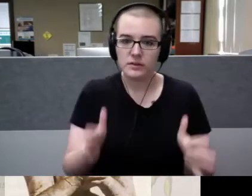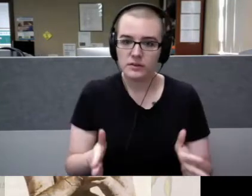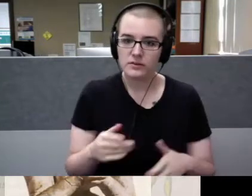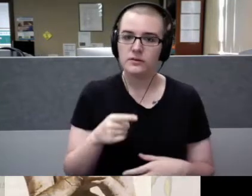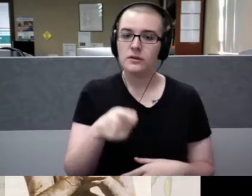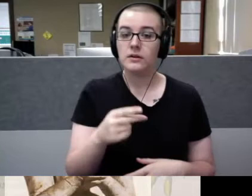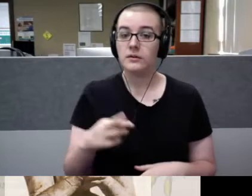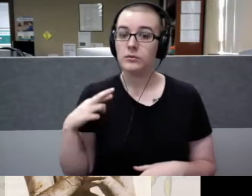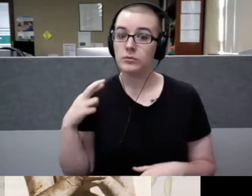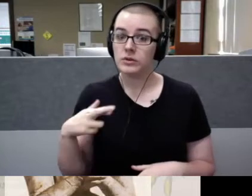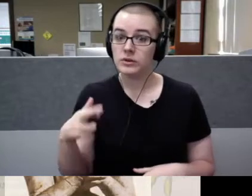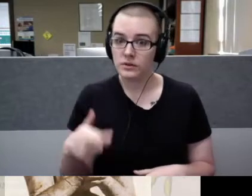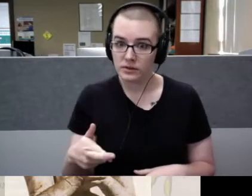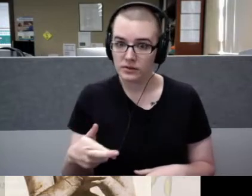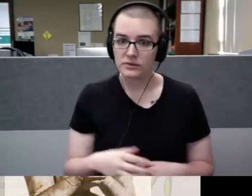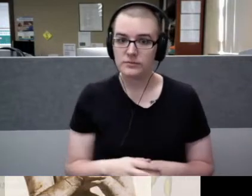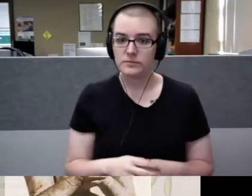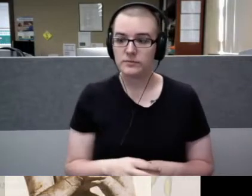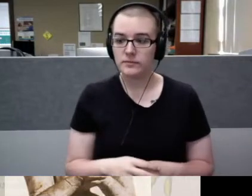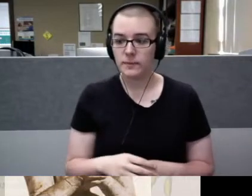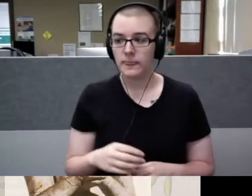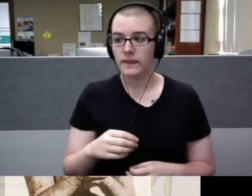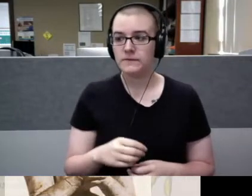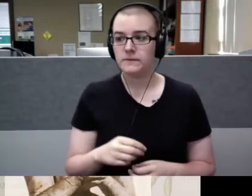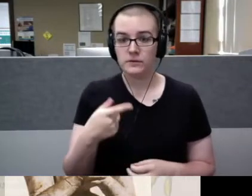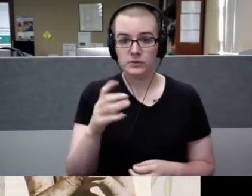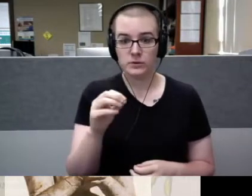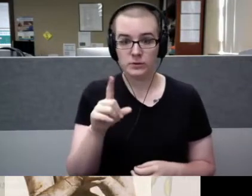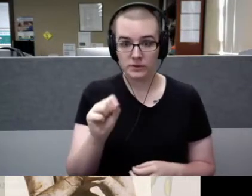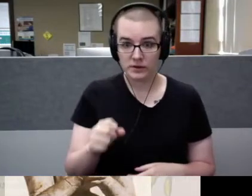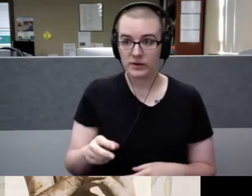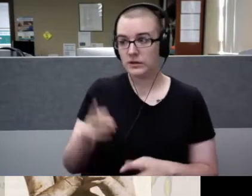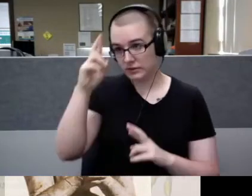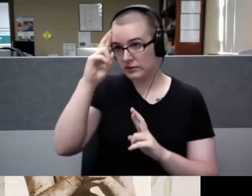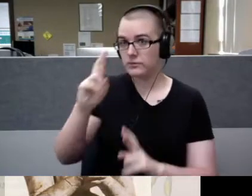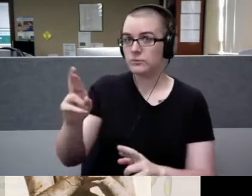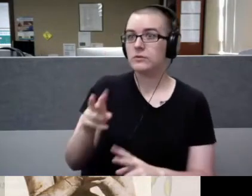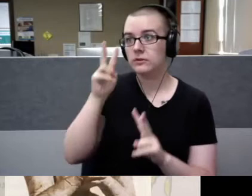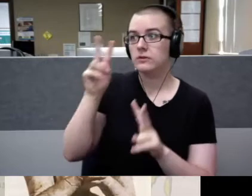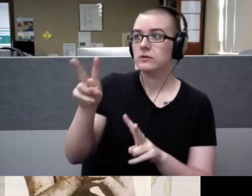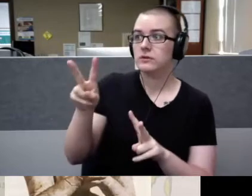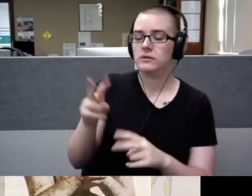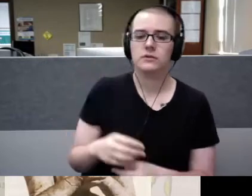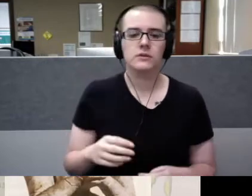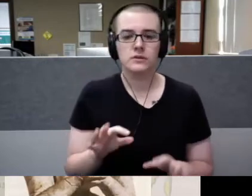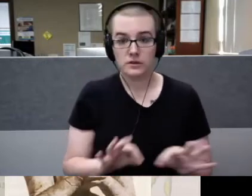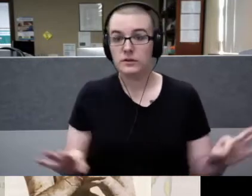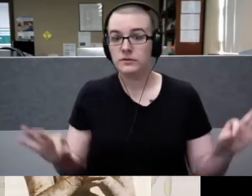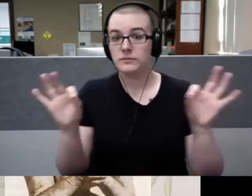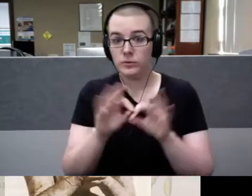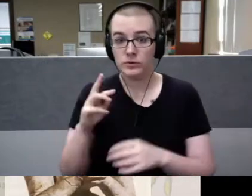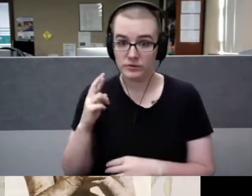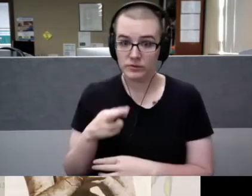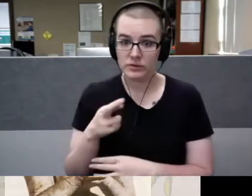where gods would be worshipped. Now, what does that tell us? That tells us that religion is important to these civilizations. Now, at